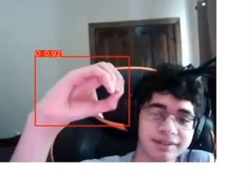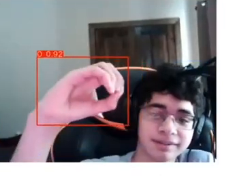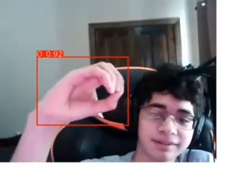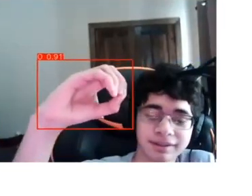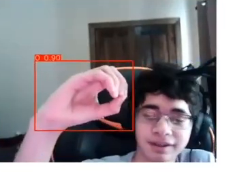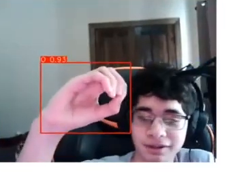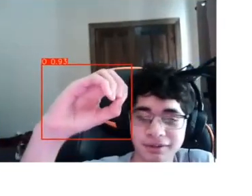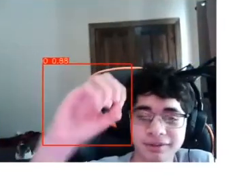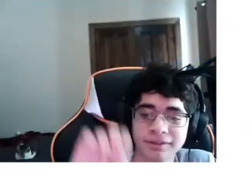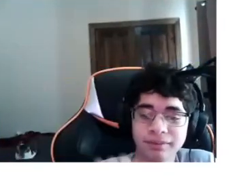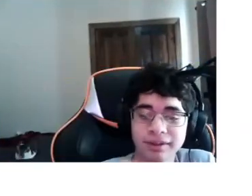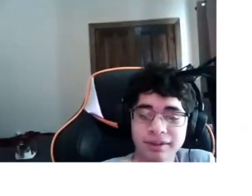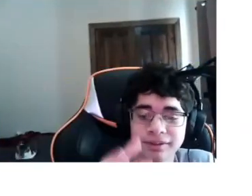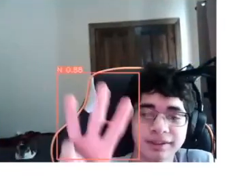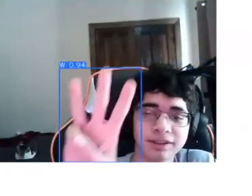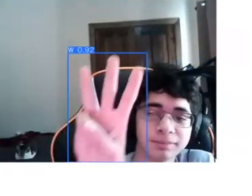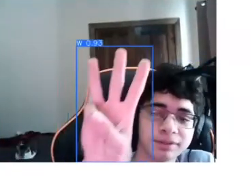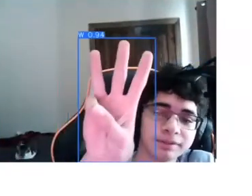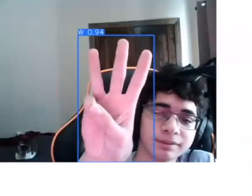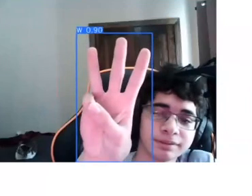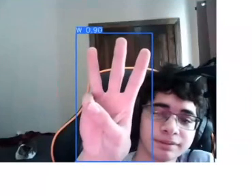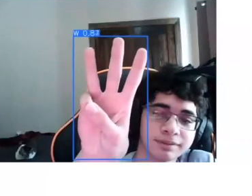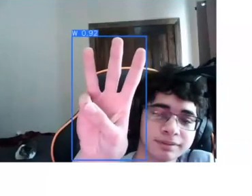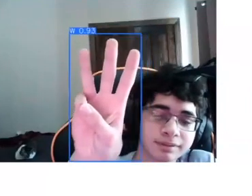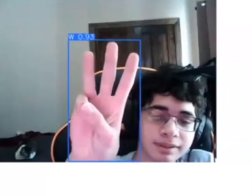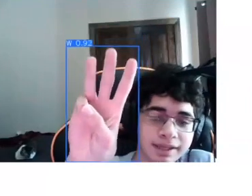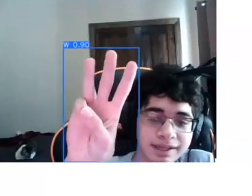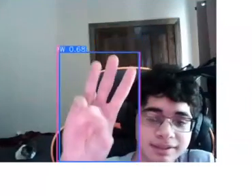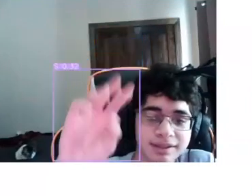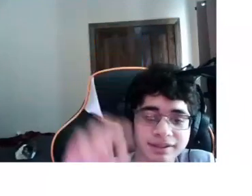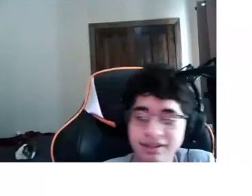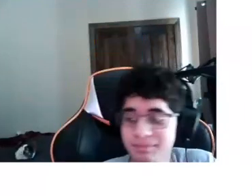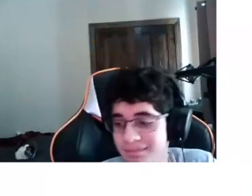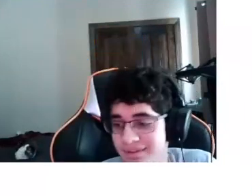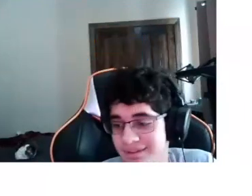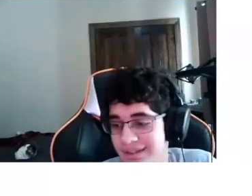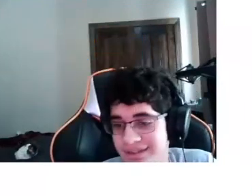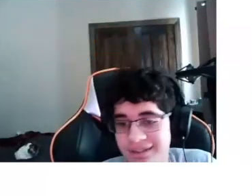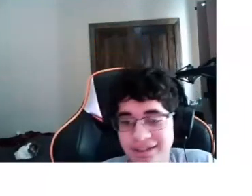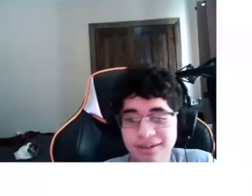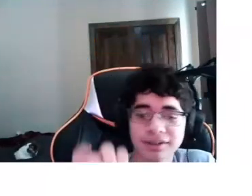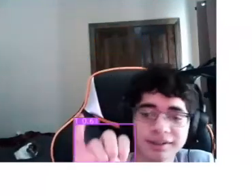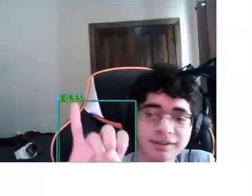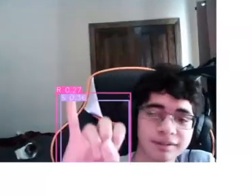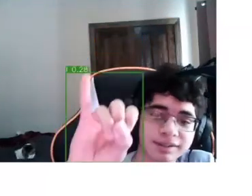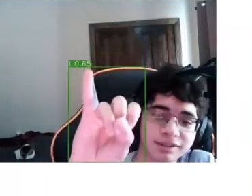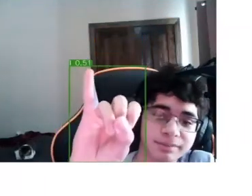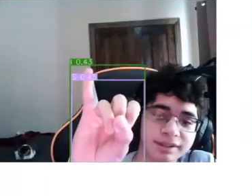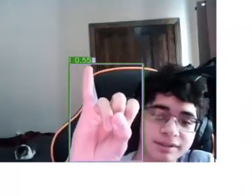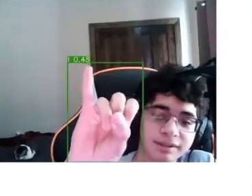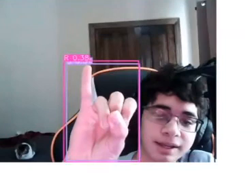O. O. We can do like W. N. W. And sometimes it's gonna get it wrong.